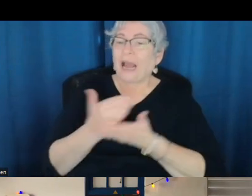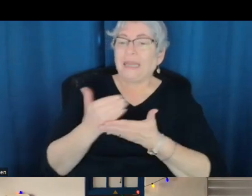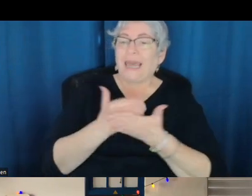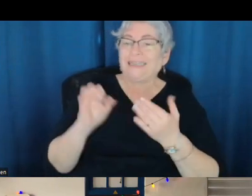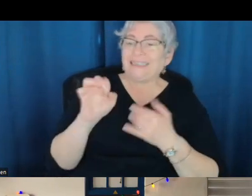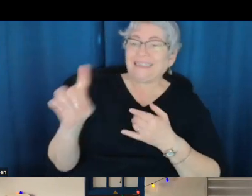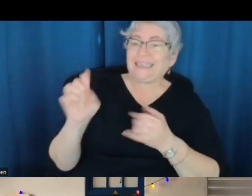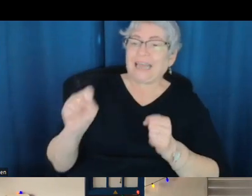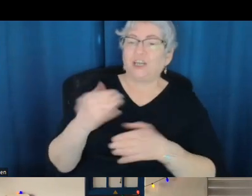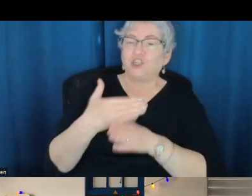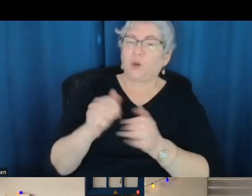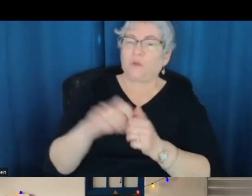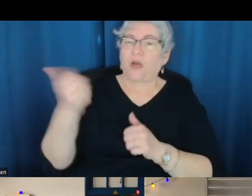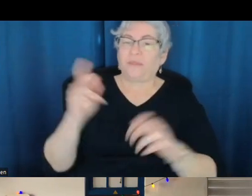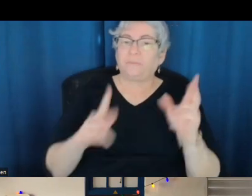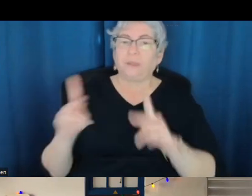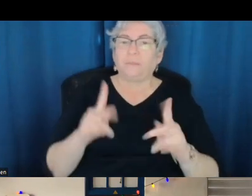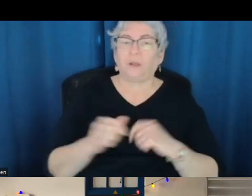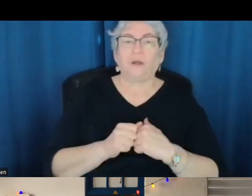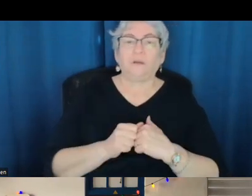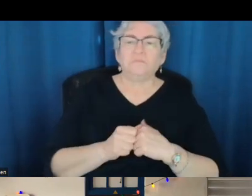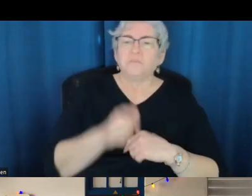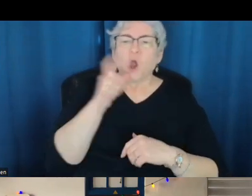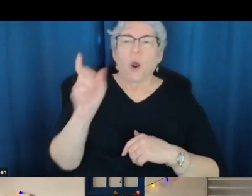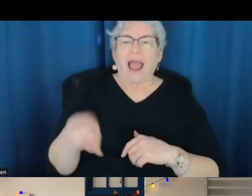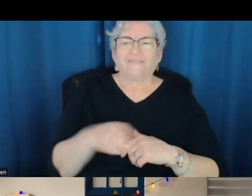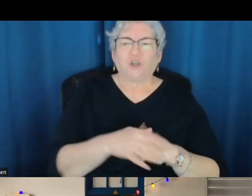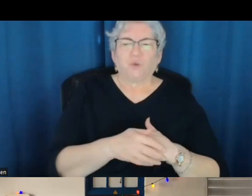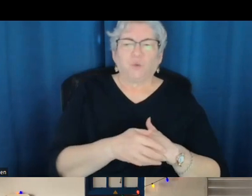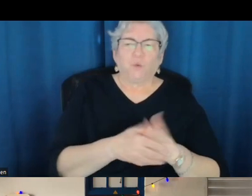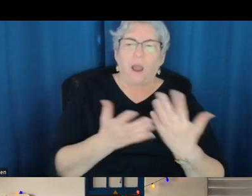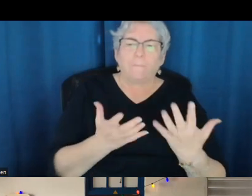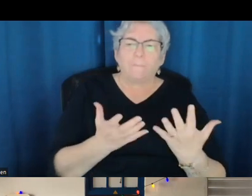share with others. So you don't have to be